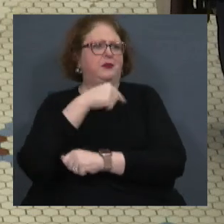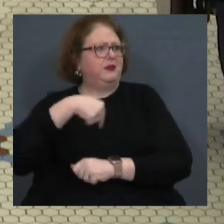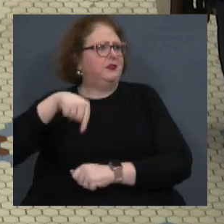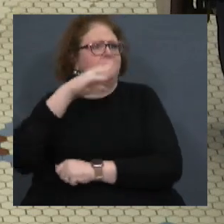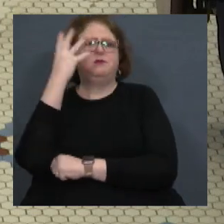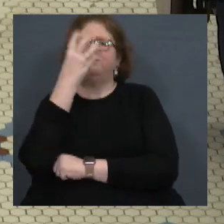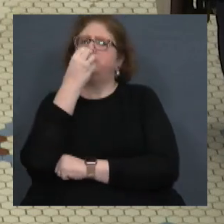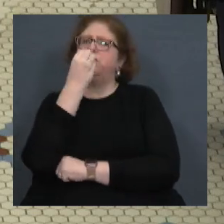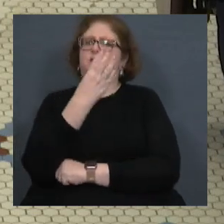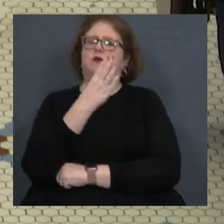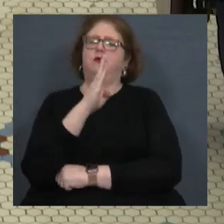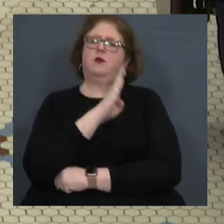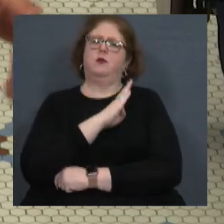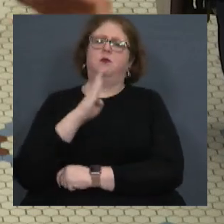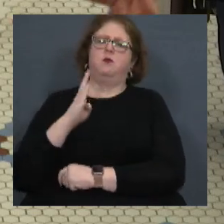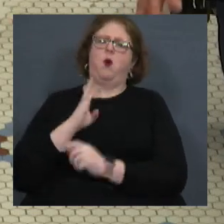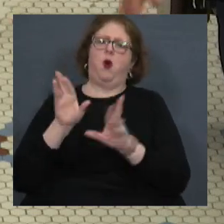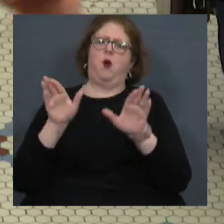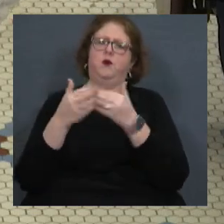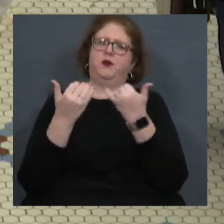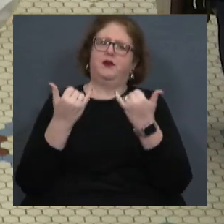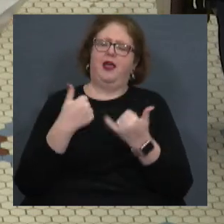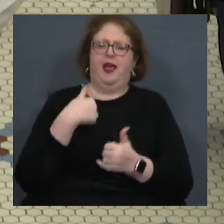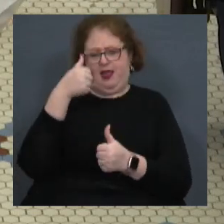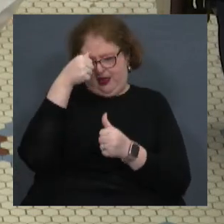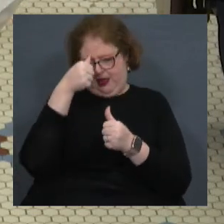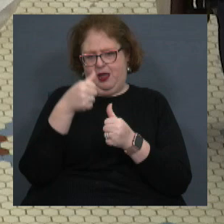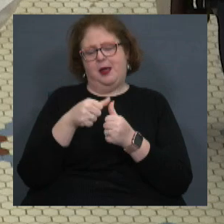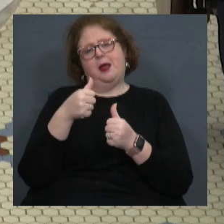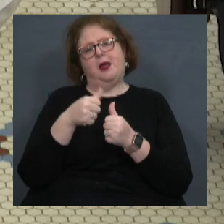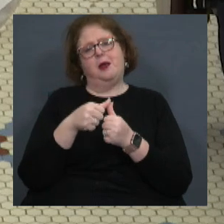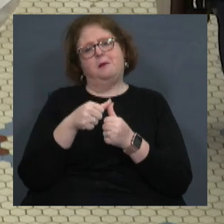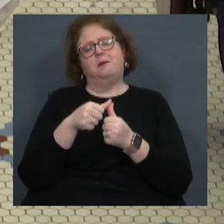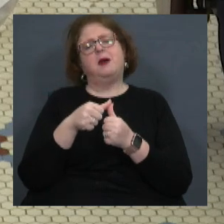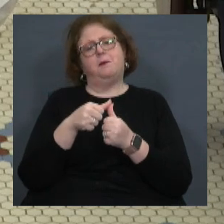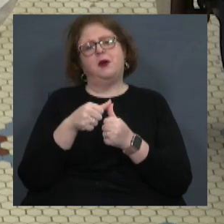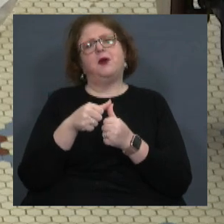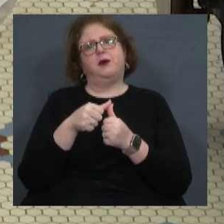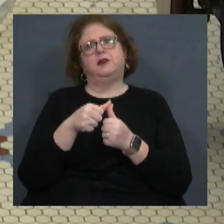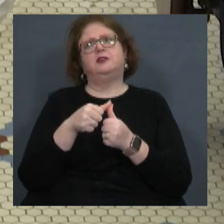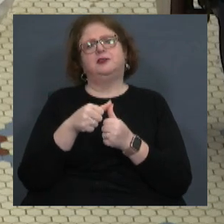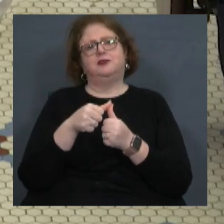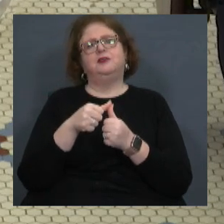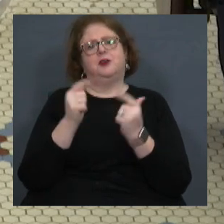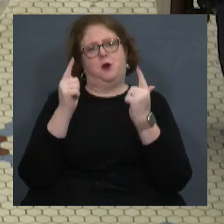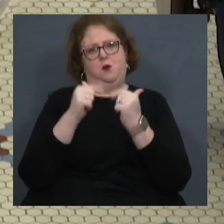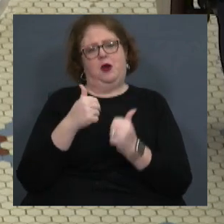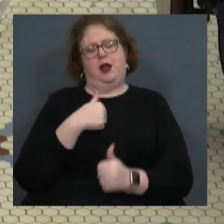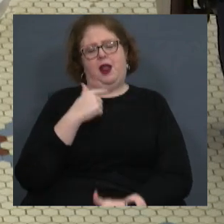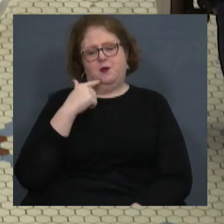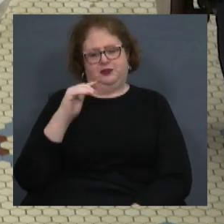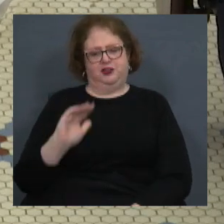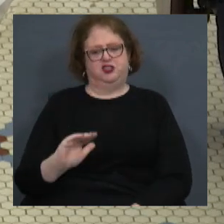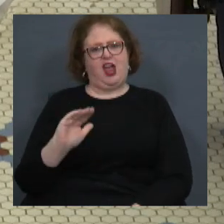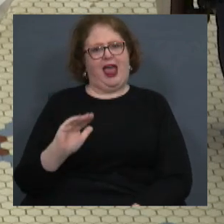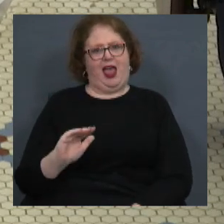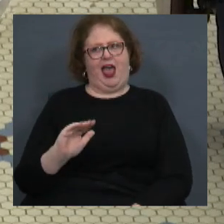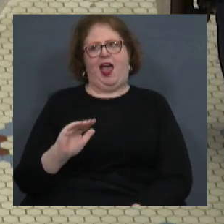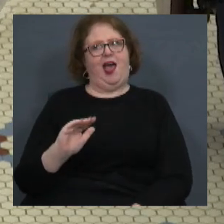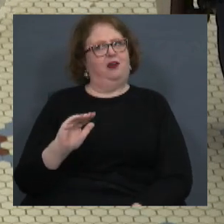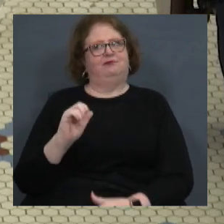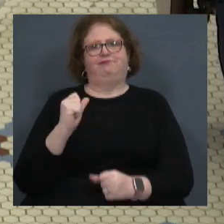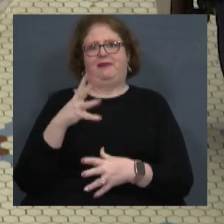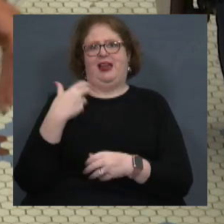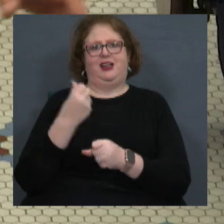I can remember as a child of over many years, I was 5 and I think maybe my brother